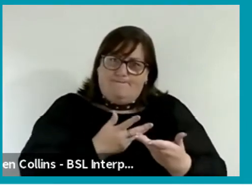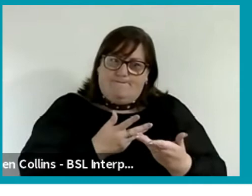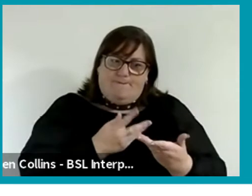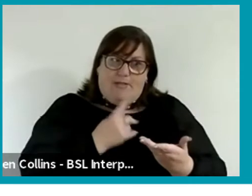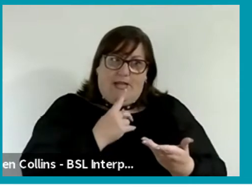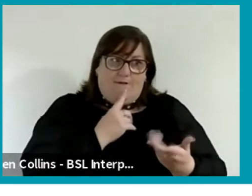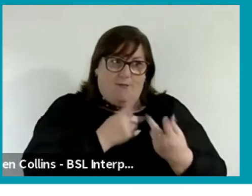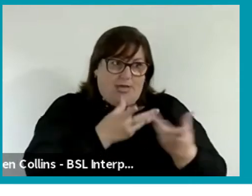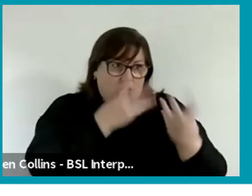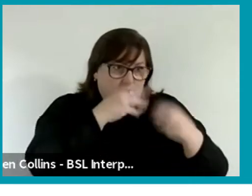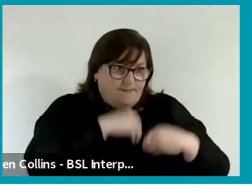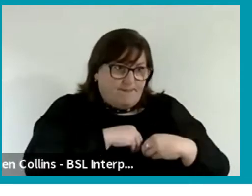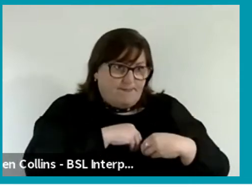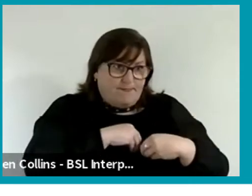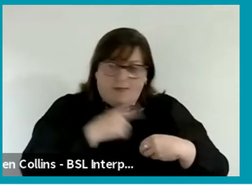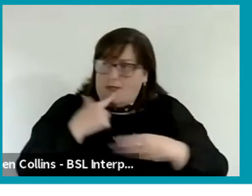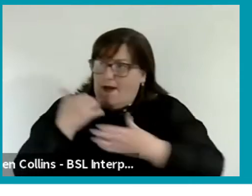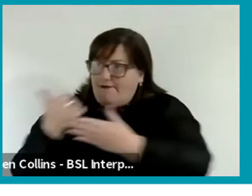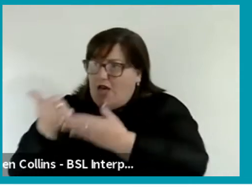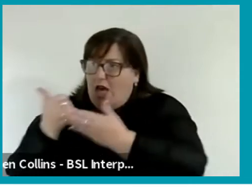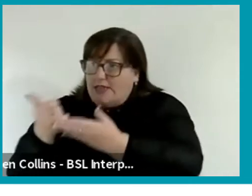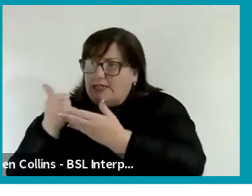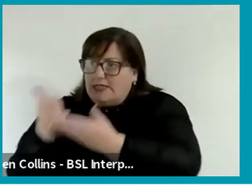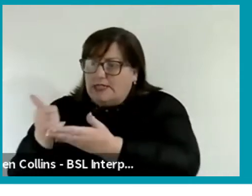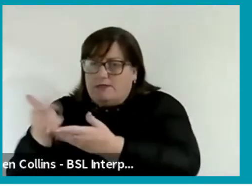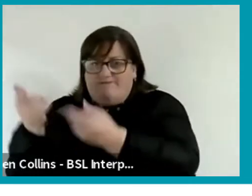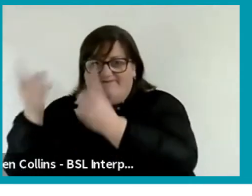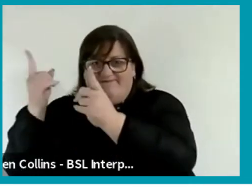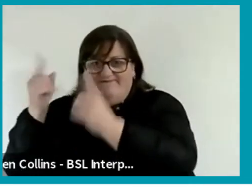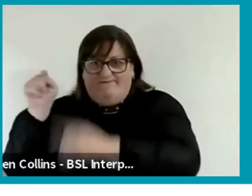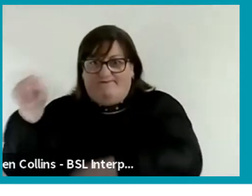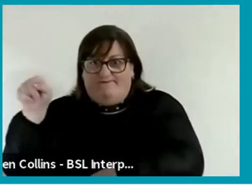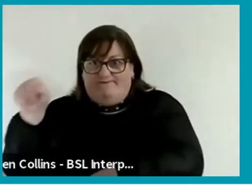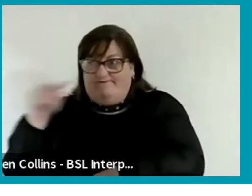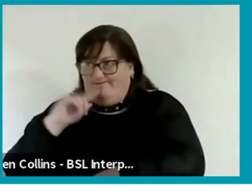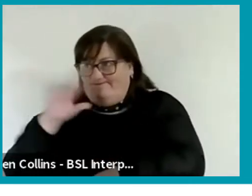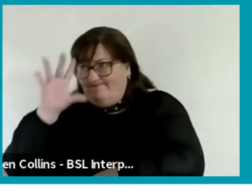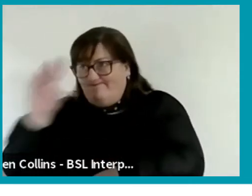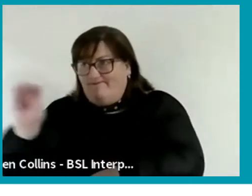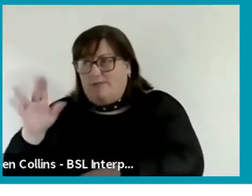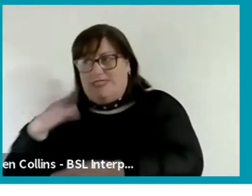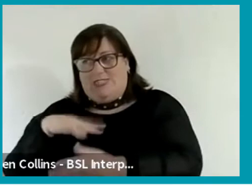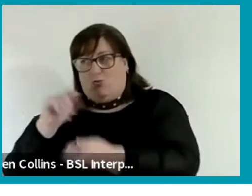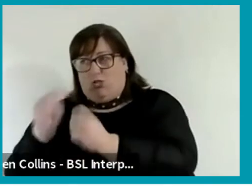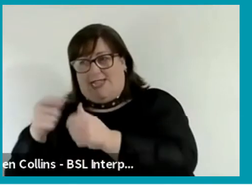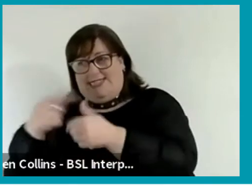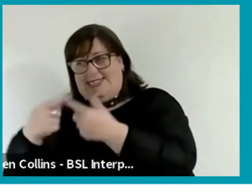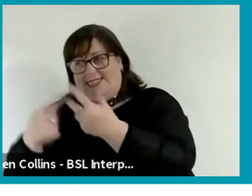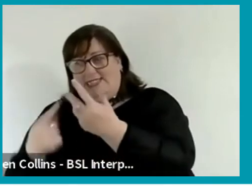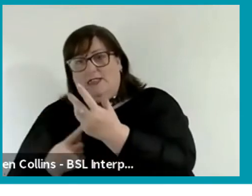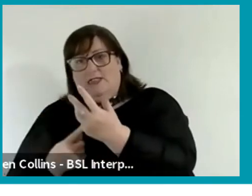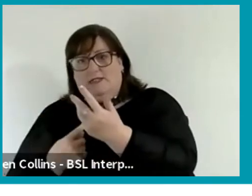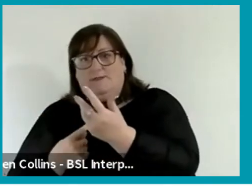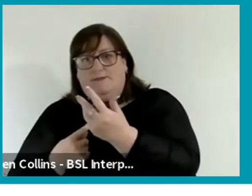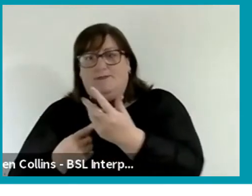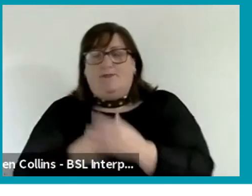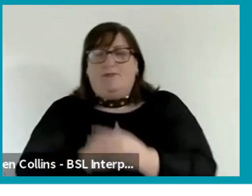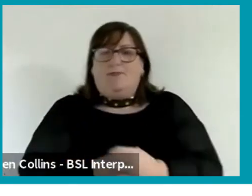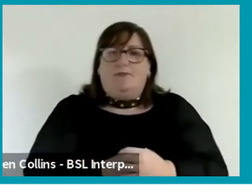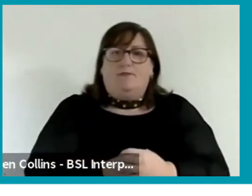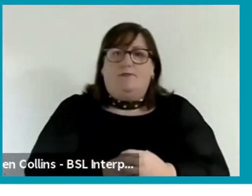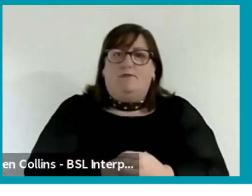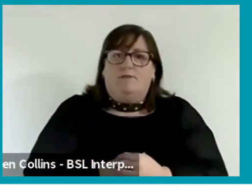improvements and any type of cultural change they might wish to see implemented in the workplace. And some of their